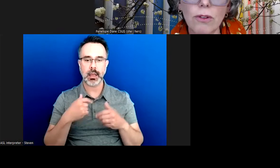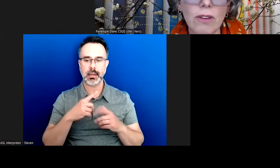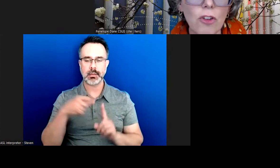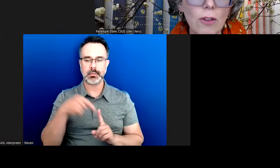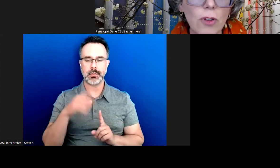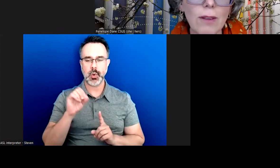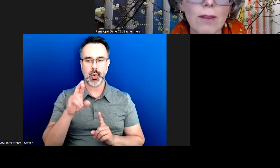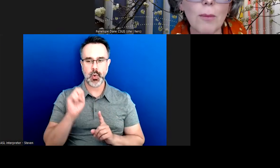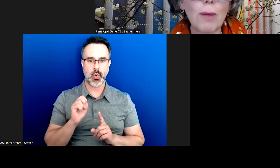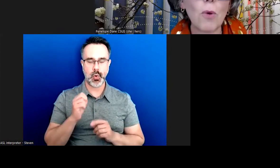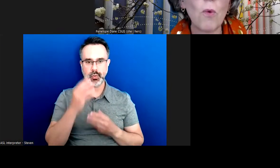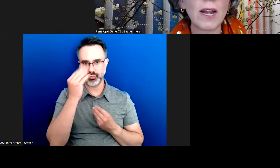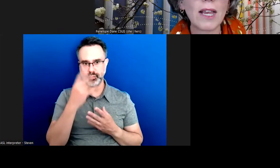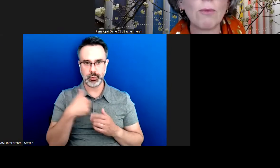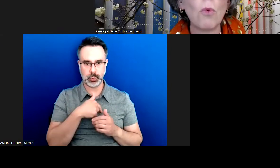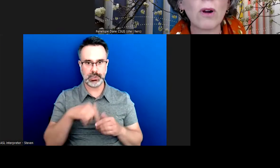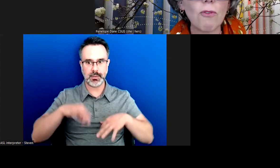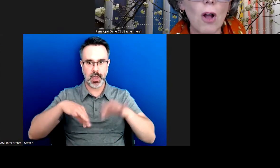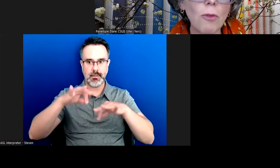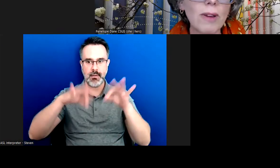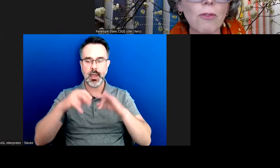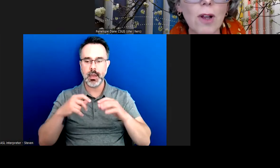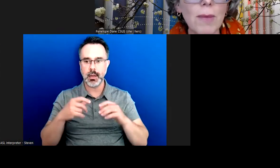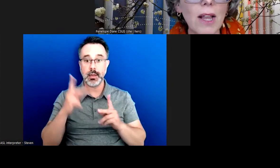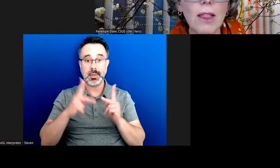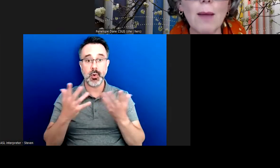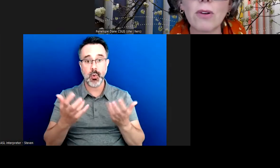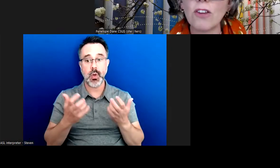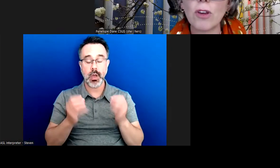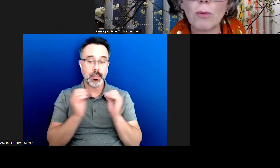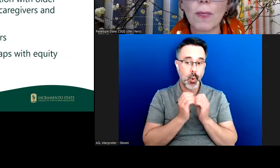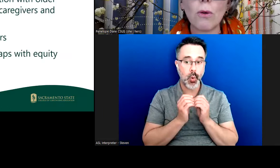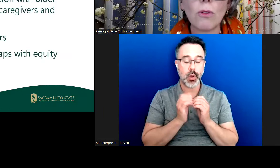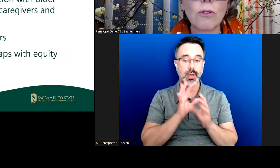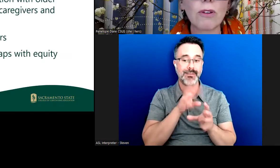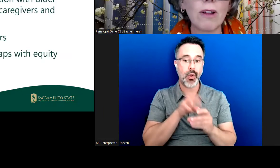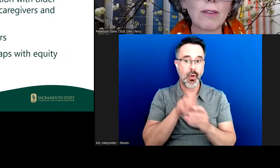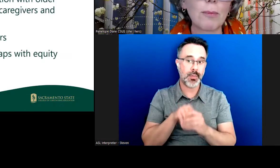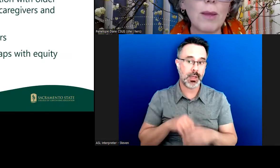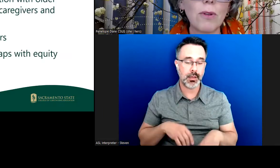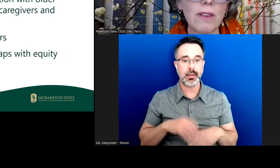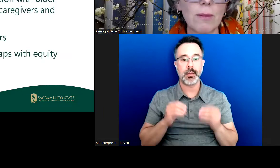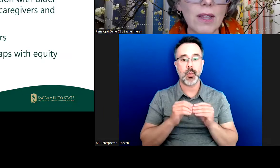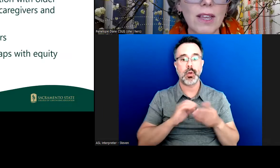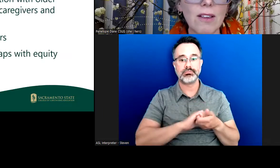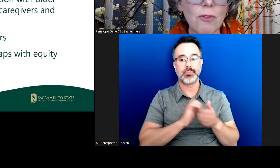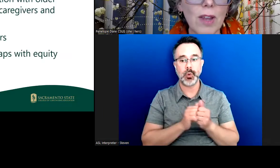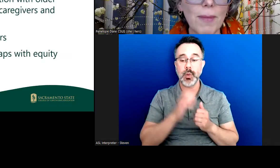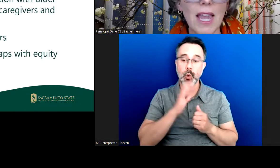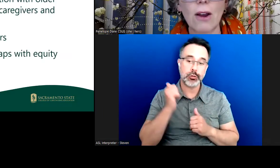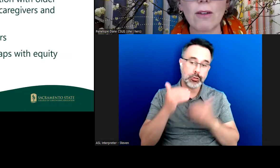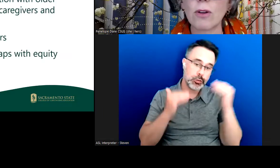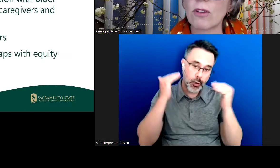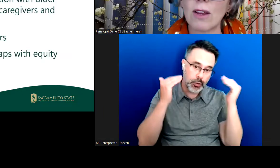stakeholder suggestions. People wanted more involvement from and collaboration with older adults, people with disabilities,